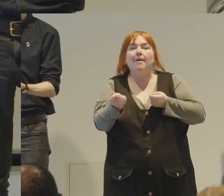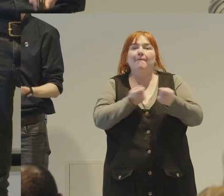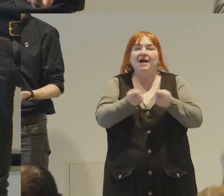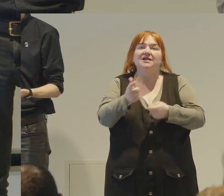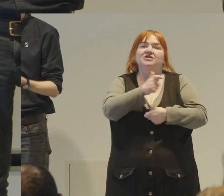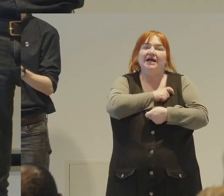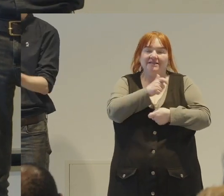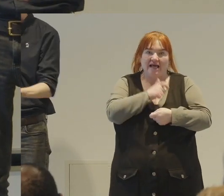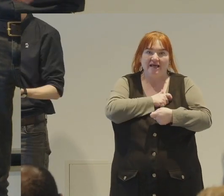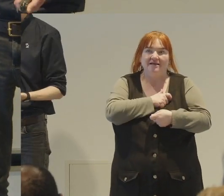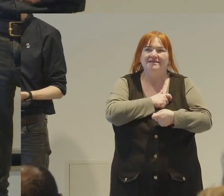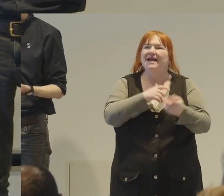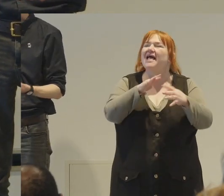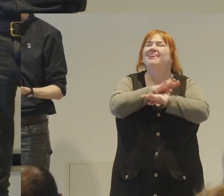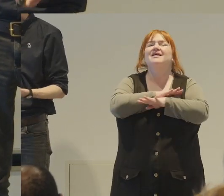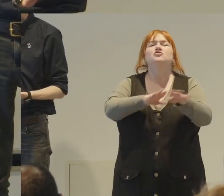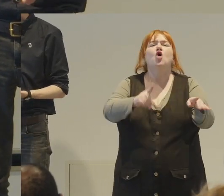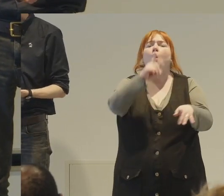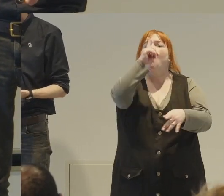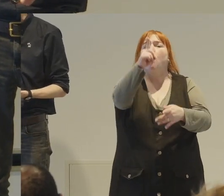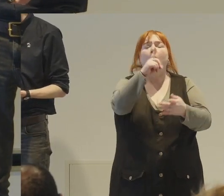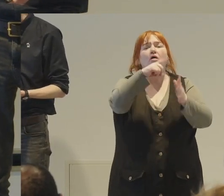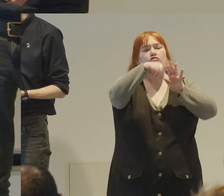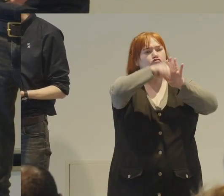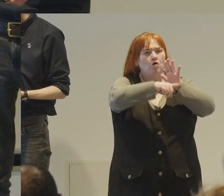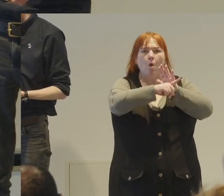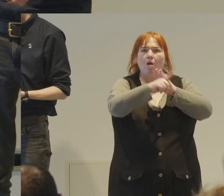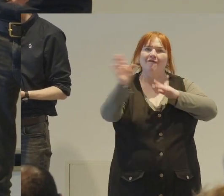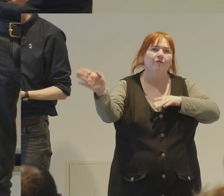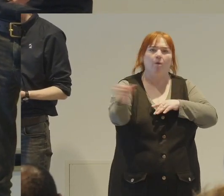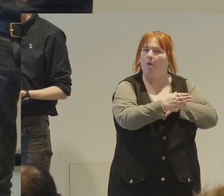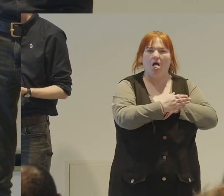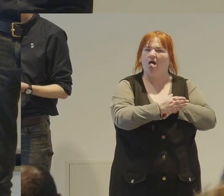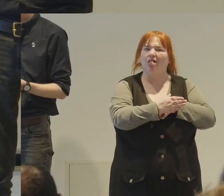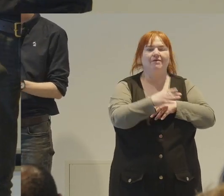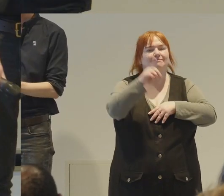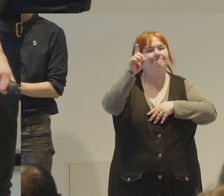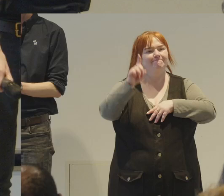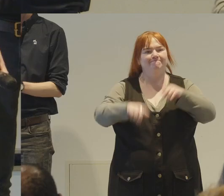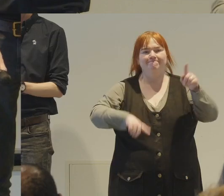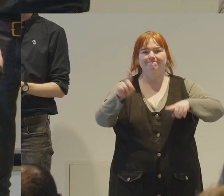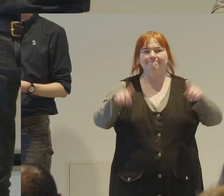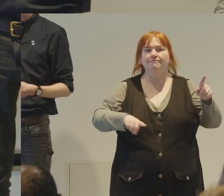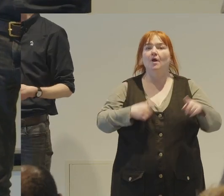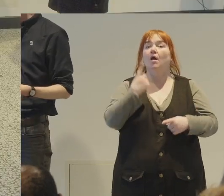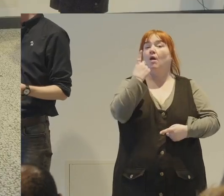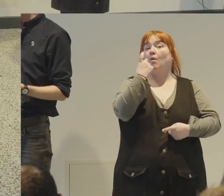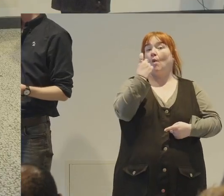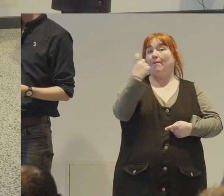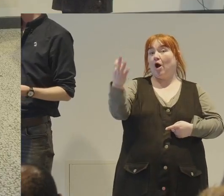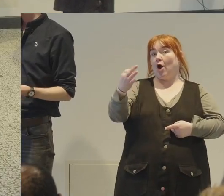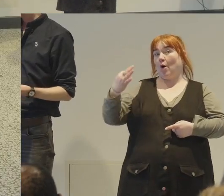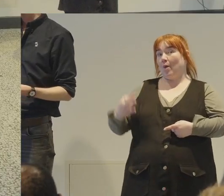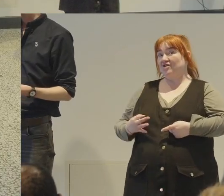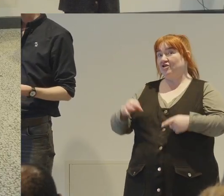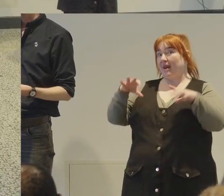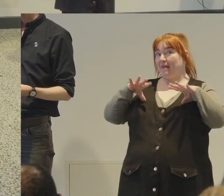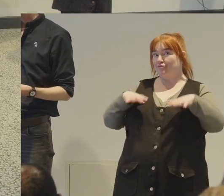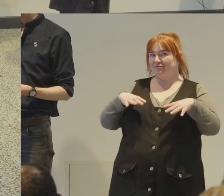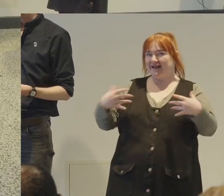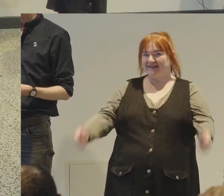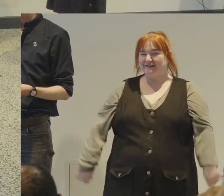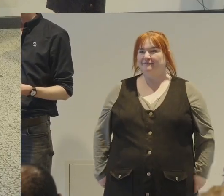try this system. Talk to the job centre. They will give you a yes or no, I would say. Let's do one last question. One